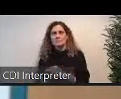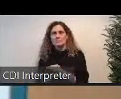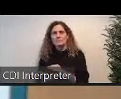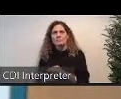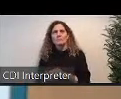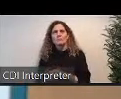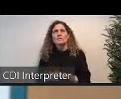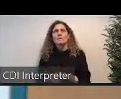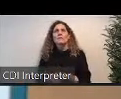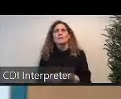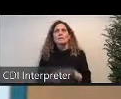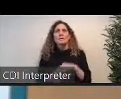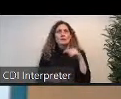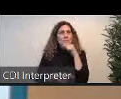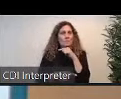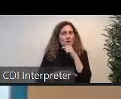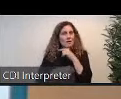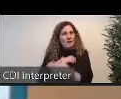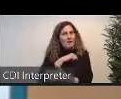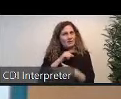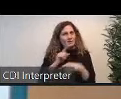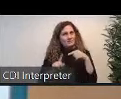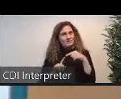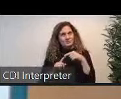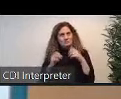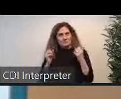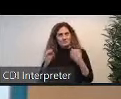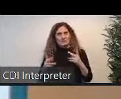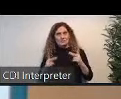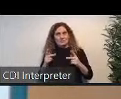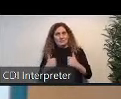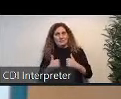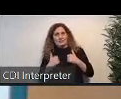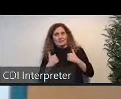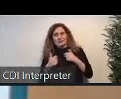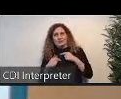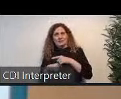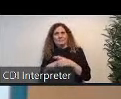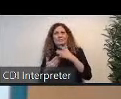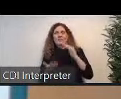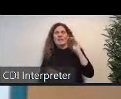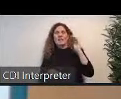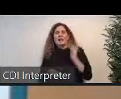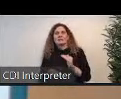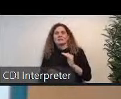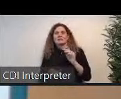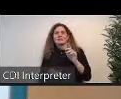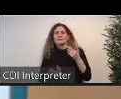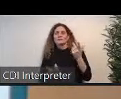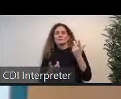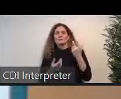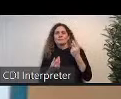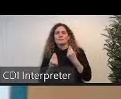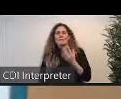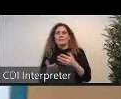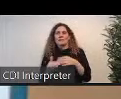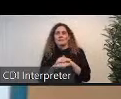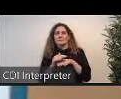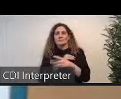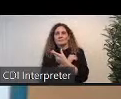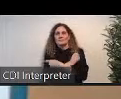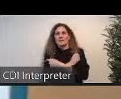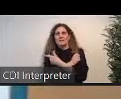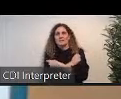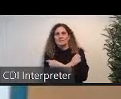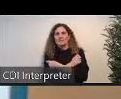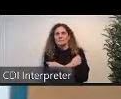Wisconsin. Next week, we've received some good news, and that good news is that our requested doses will bump up.